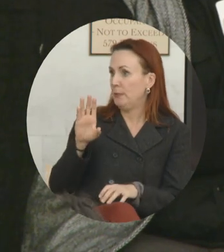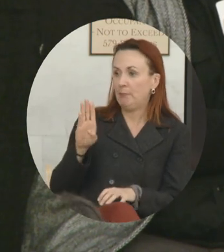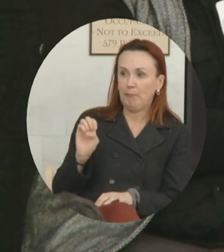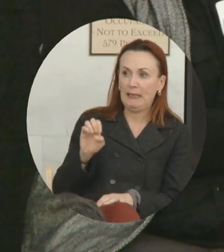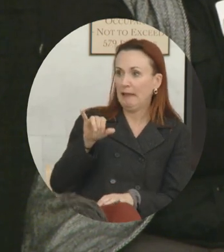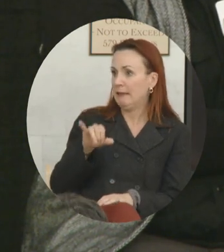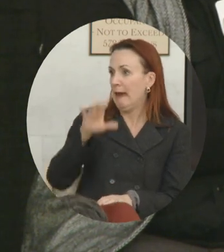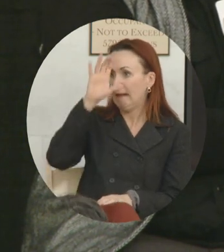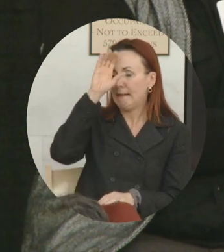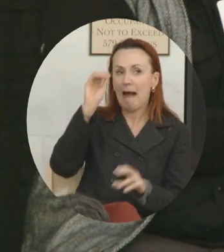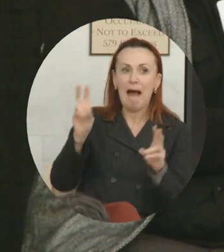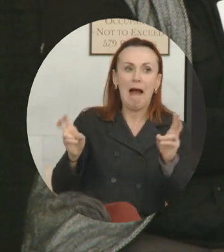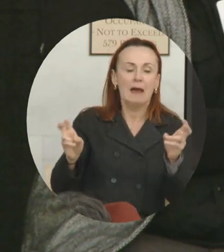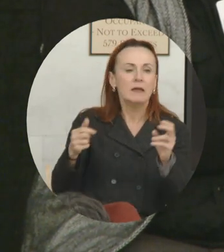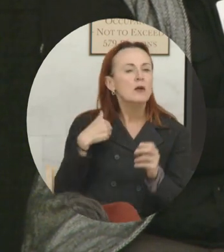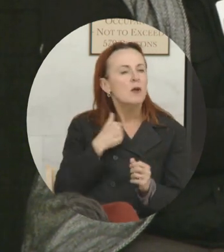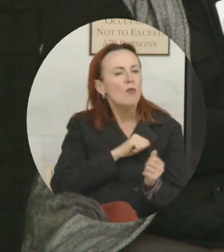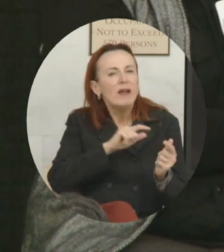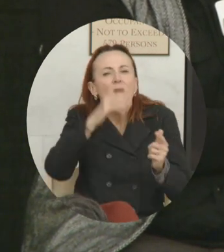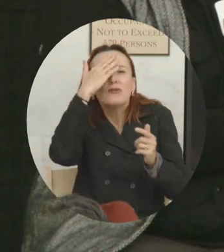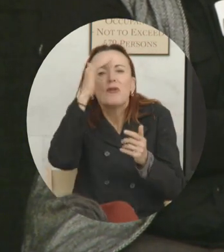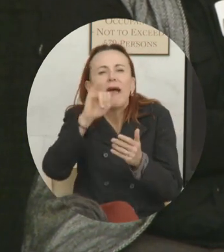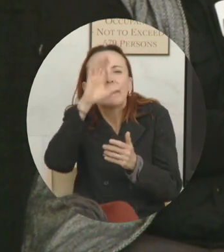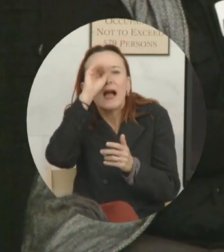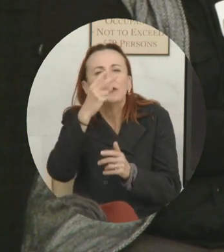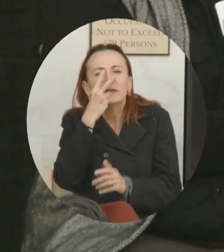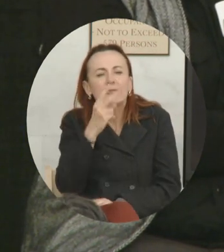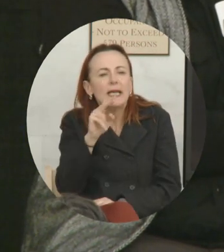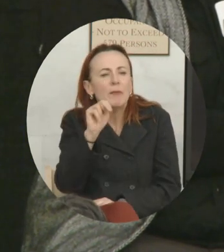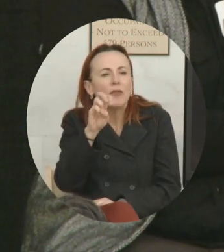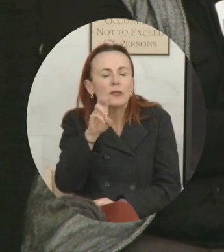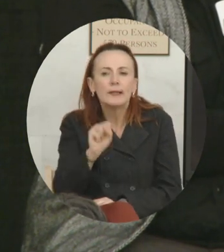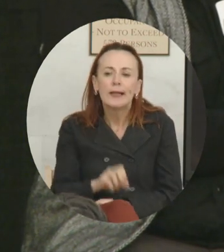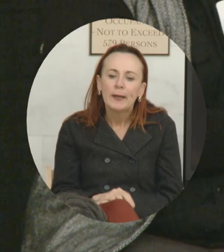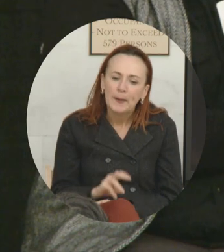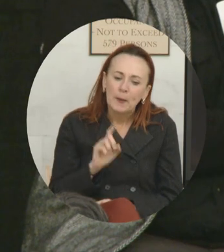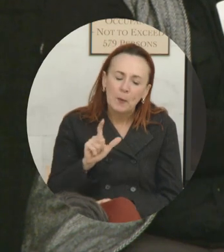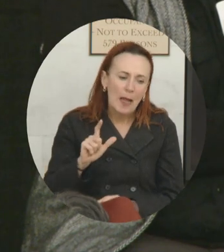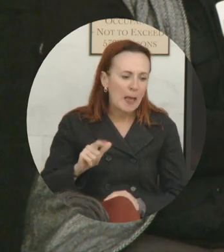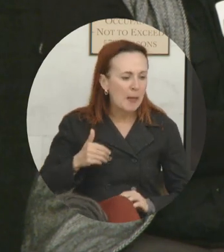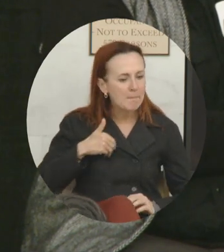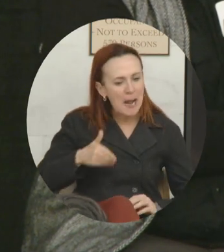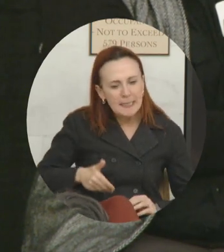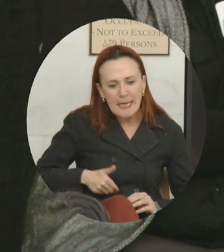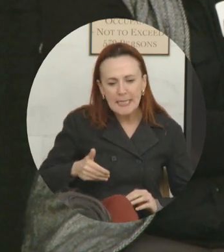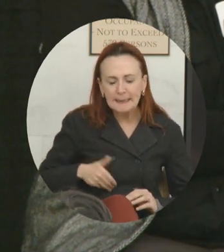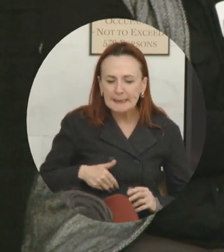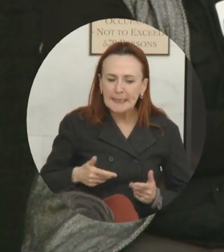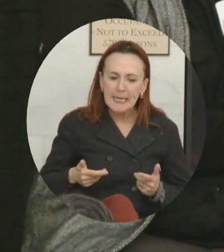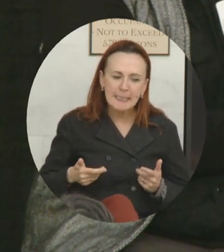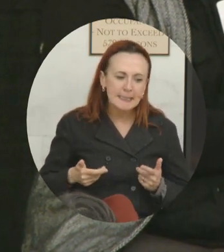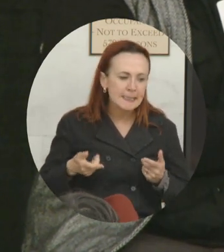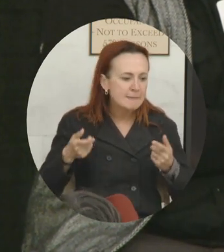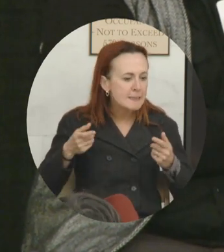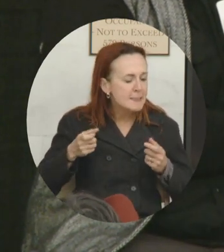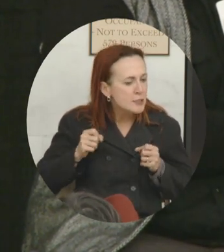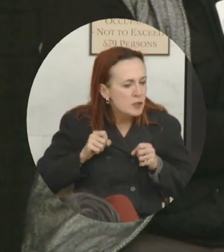Right? We all know this guy. He's the guy we see on the news. Well, my instincts took over and I took off a shoelace and we made it